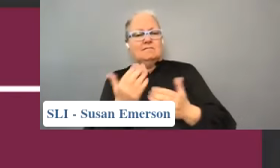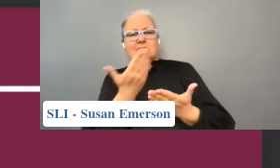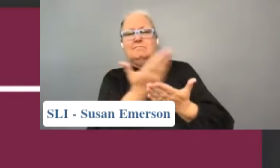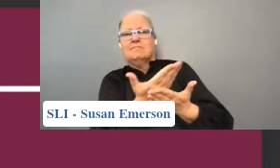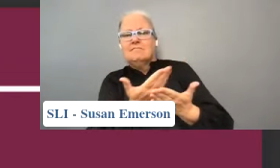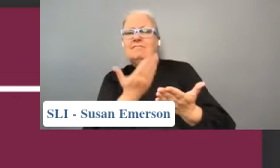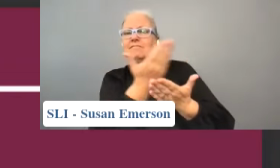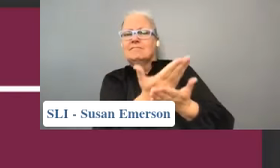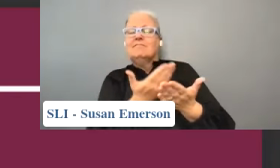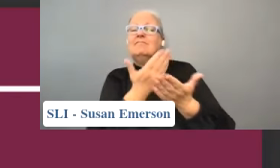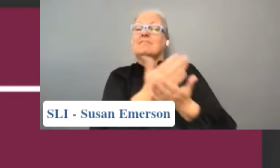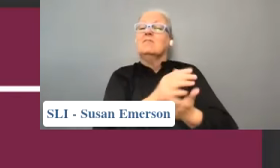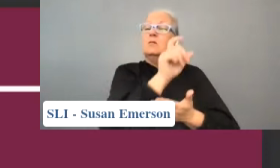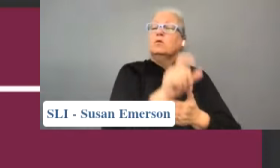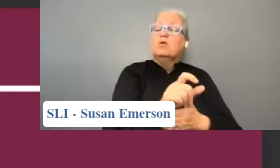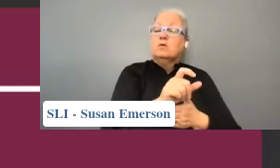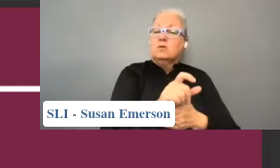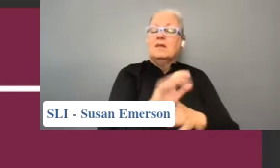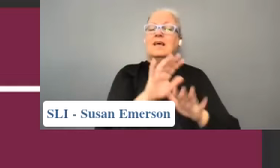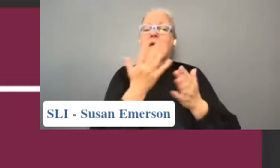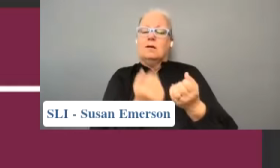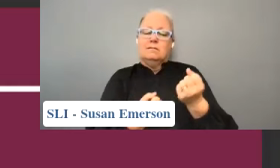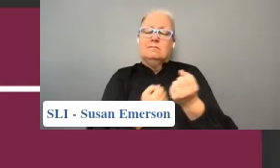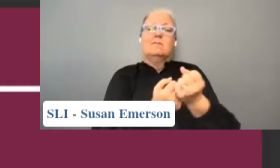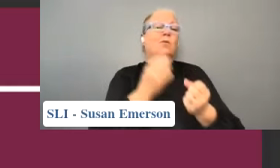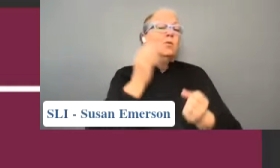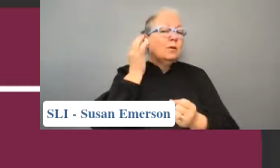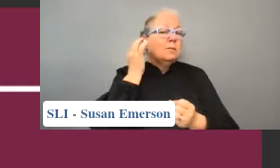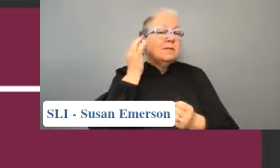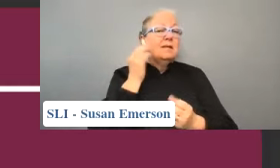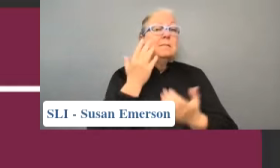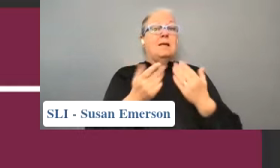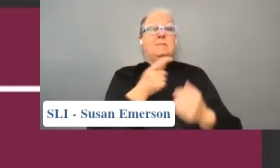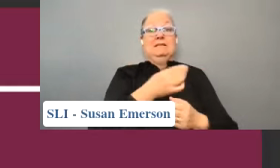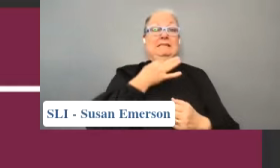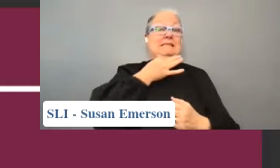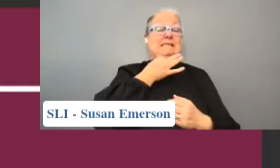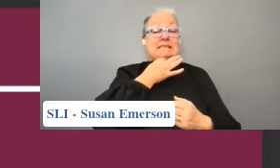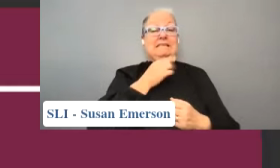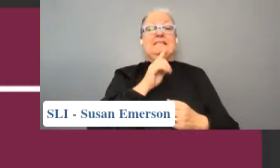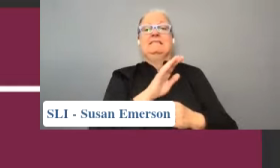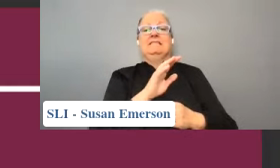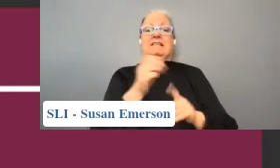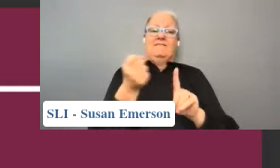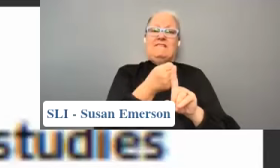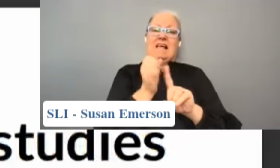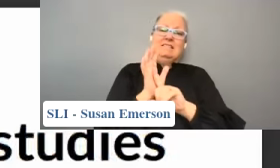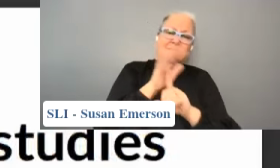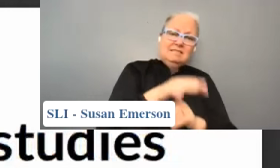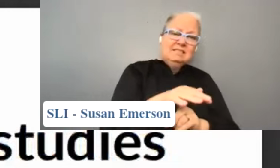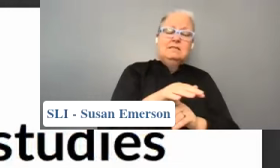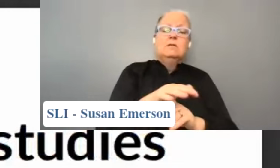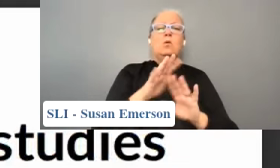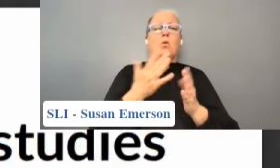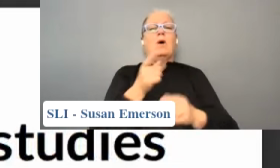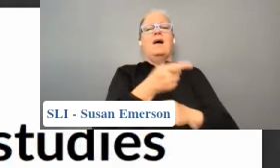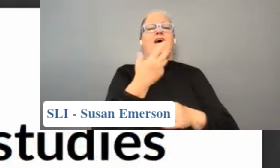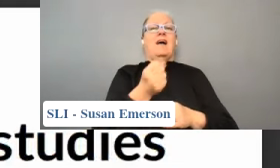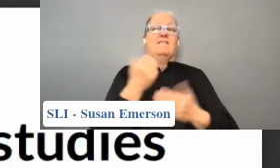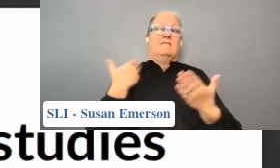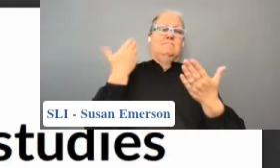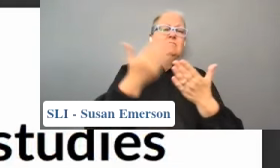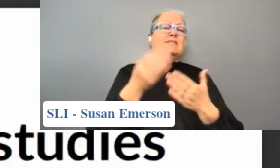might support a woman who is at risk of violence or who has experienced violence. Next slide, please.